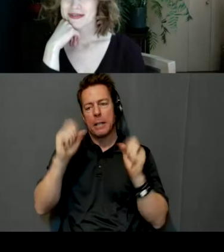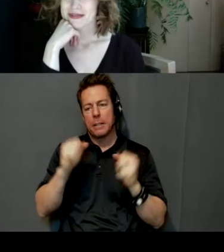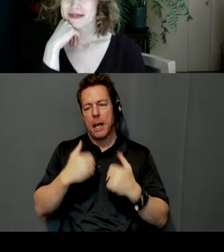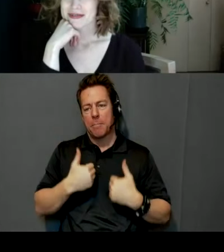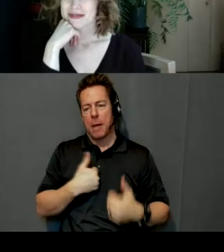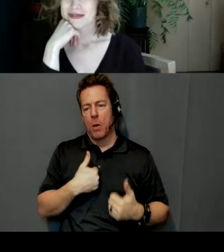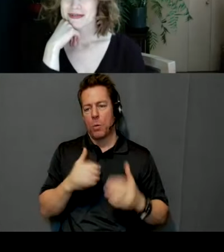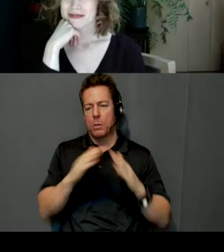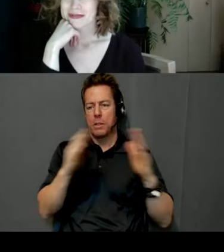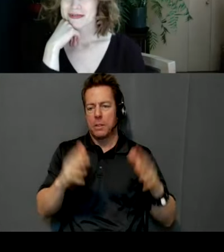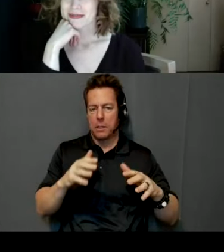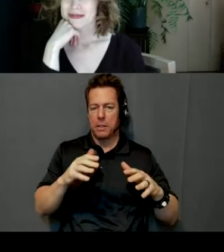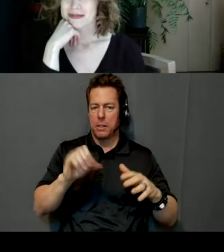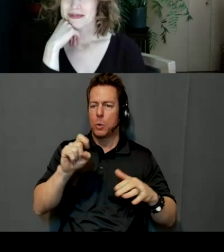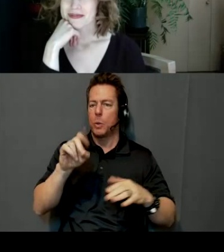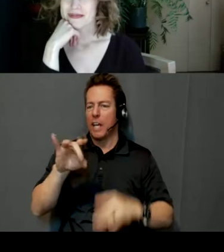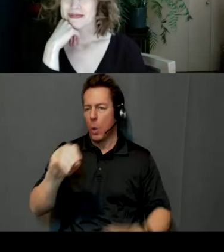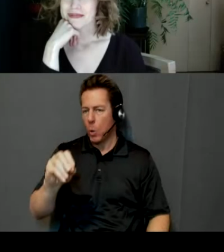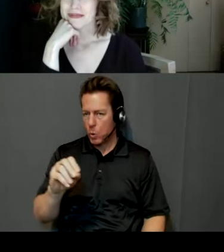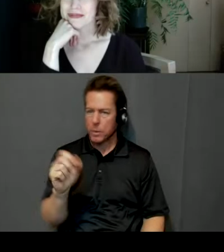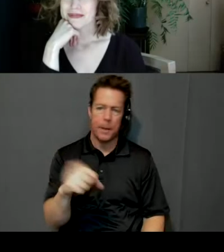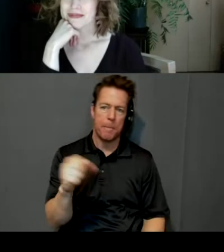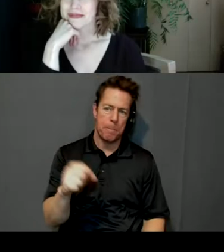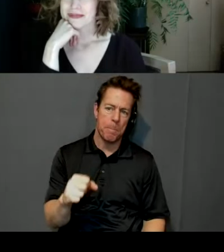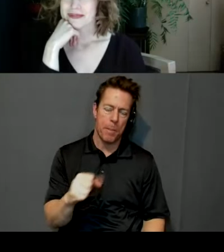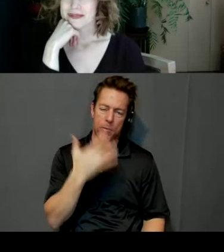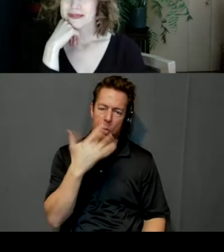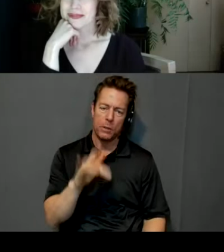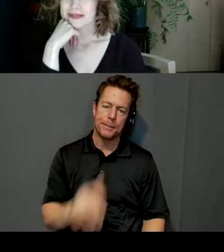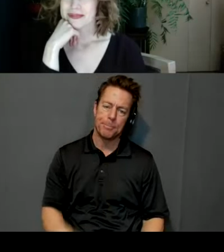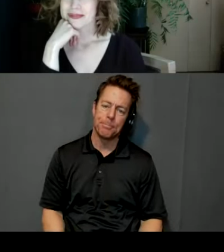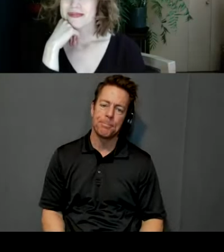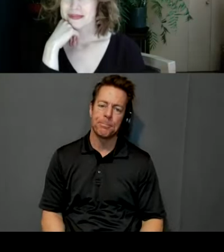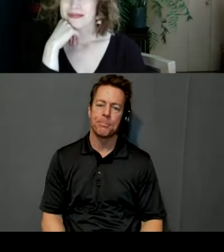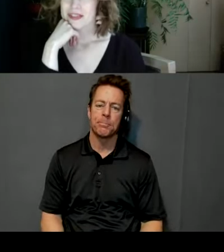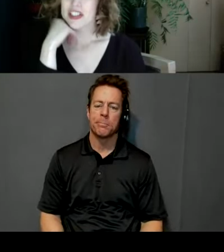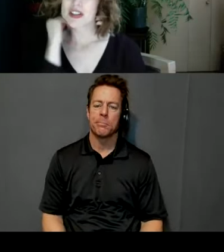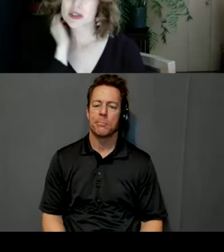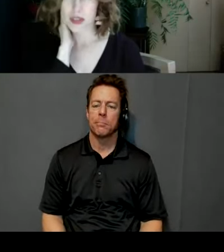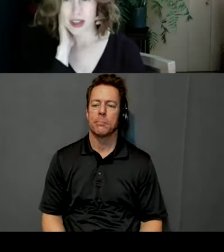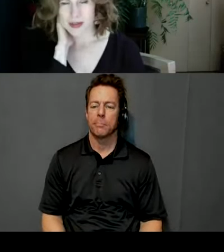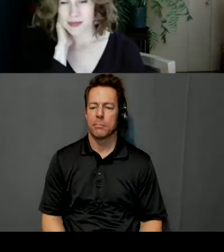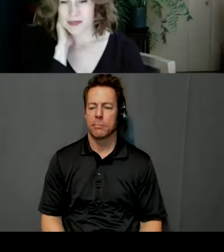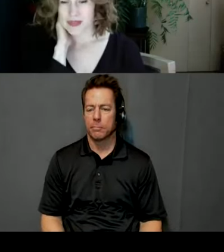and yeah, so I'm fortunate to have it by myself right now.